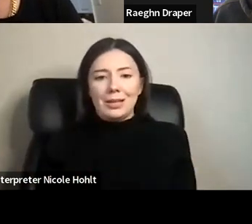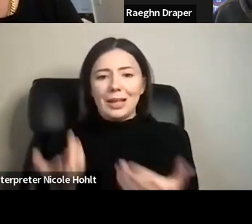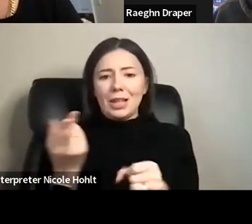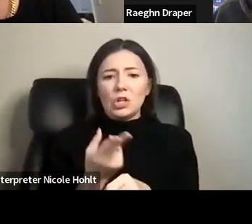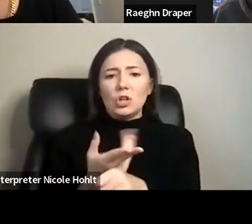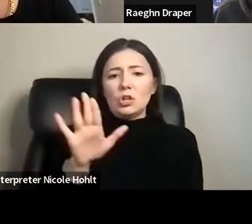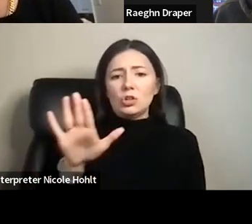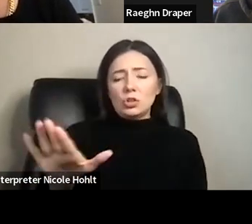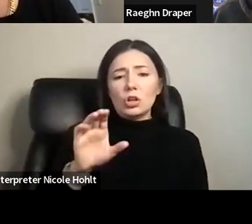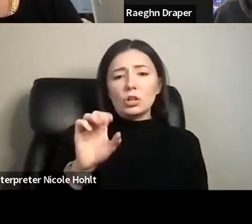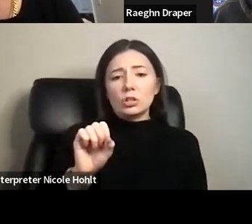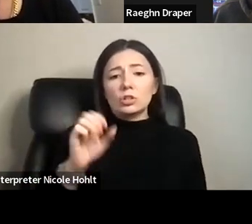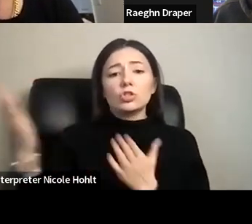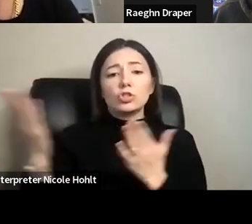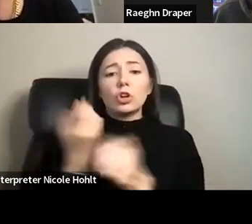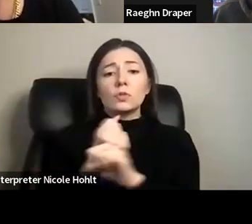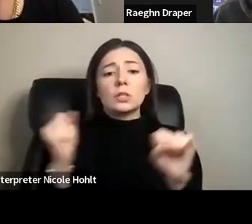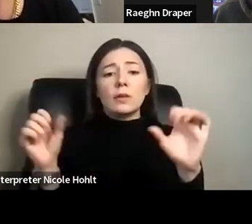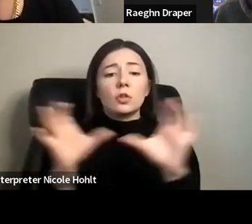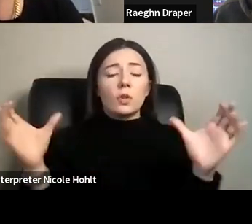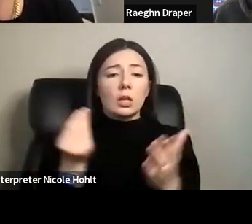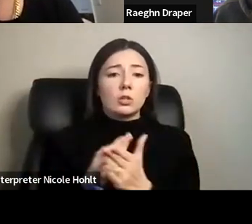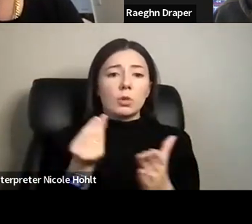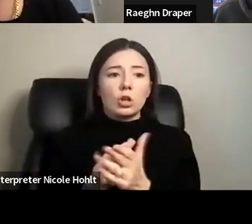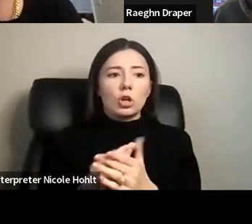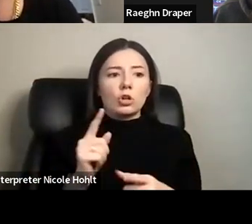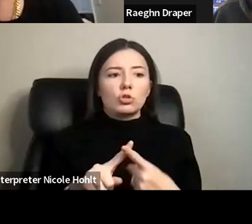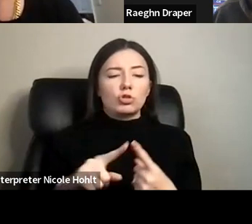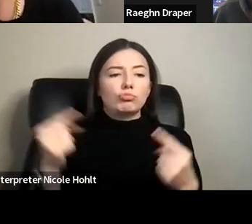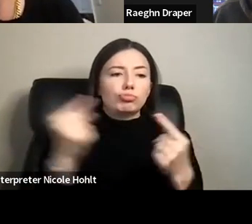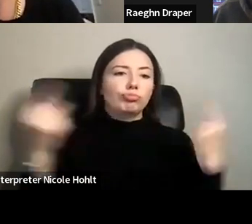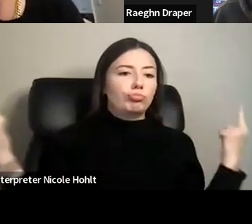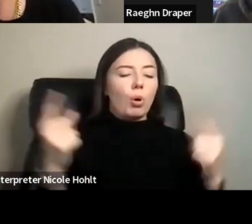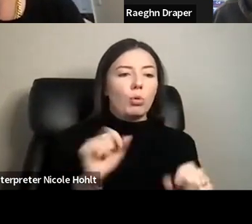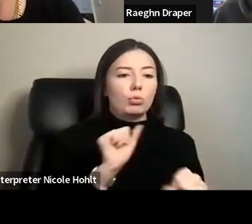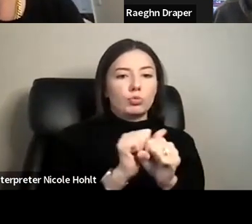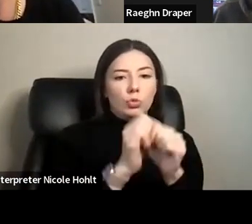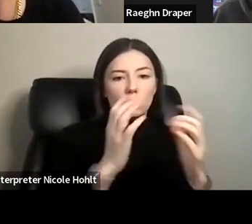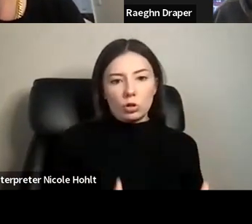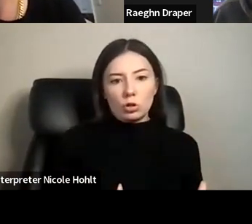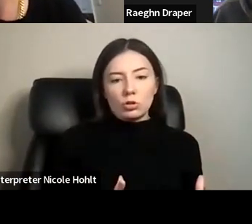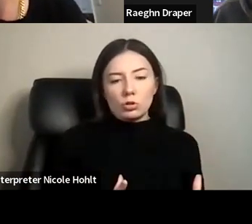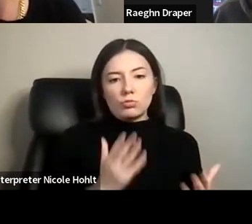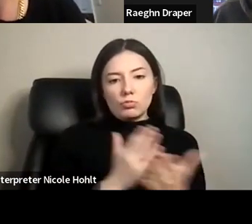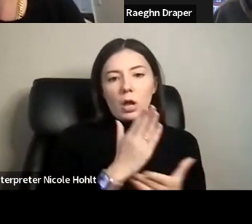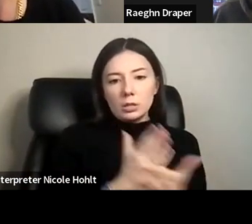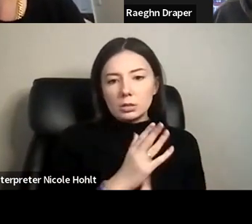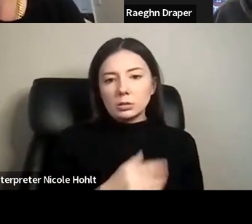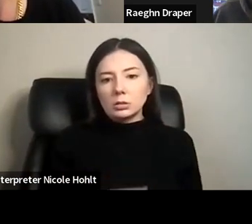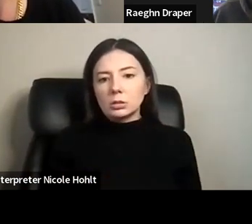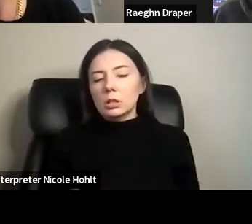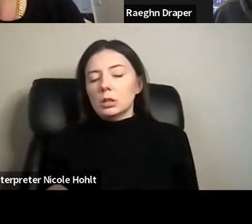their ServSafe money to lobby against workers, which workers face high sexual